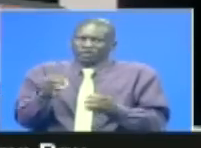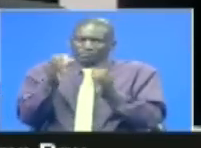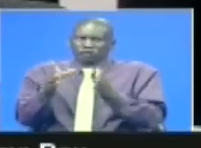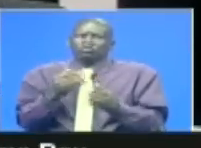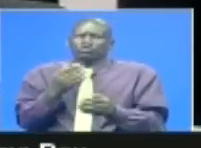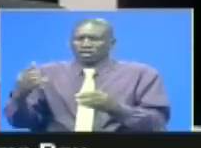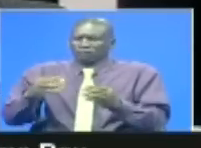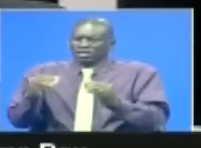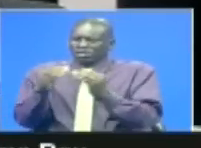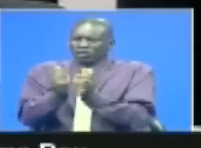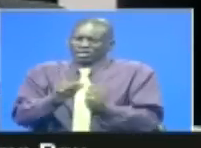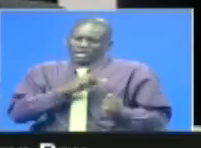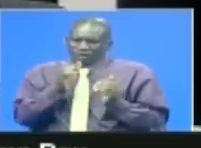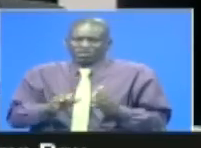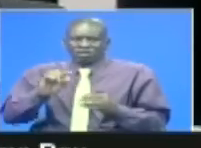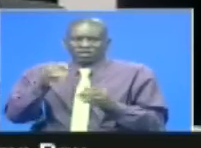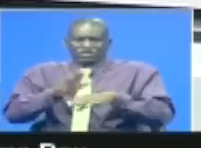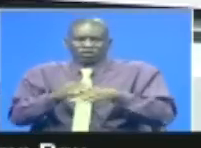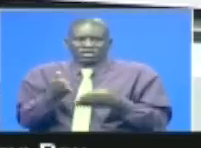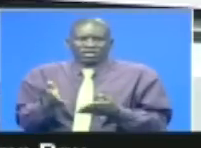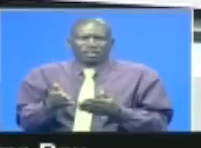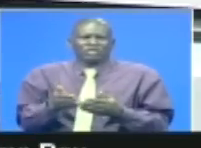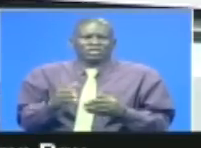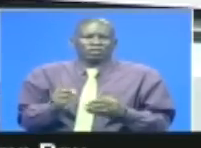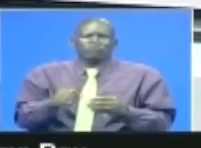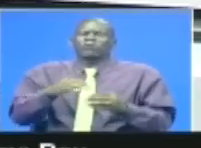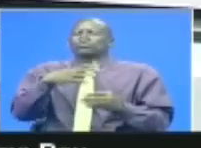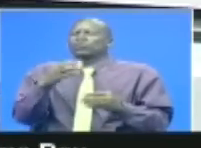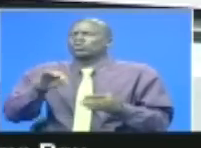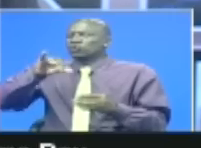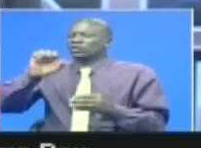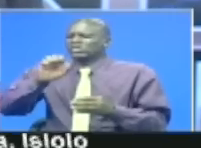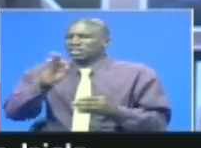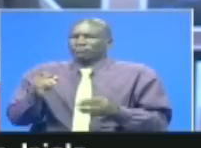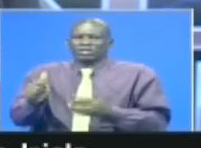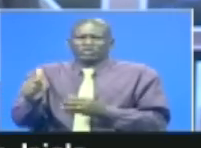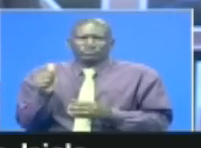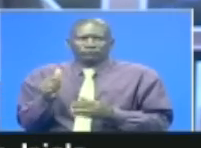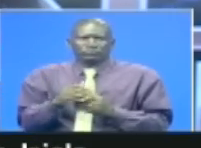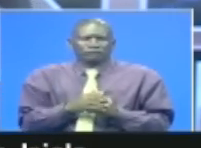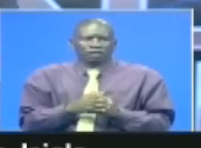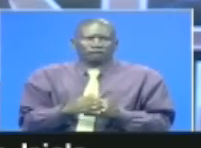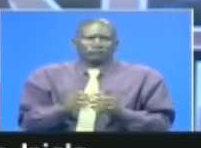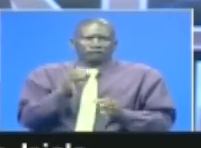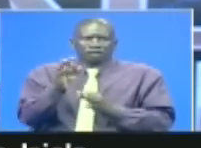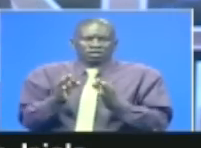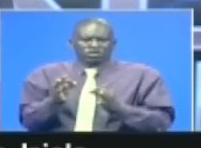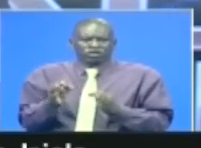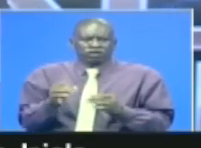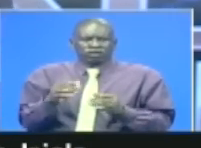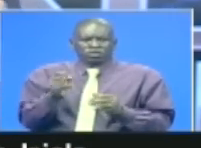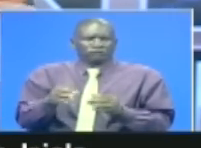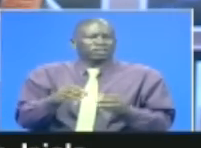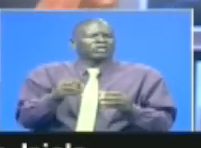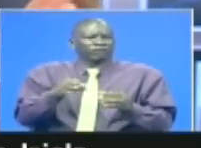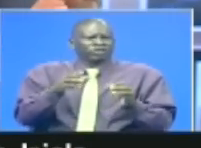with the governor, I think it would be a fascinating conversation. We asked him to come to Jeff Koinange Live. He refused. All right, if we get him on the phone right now.